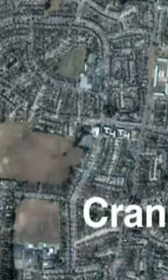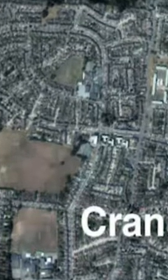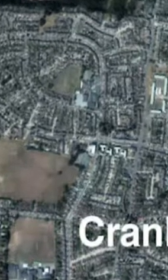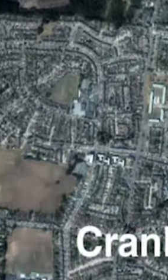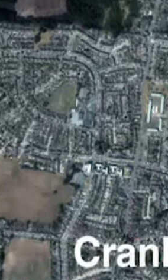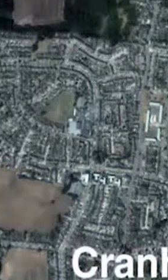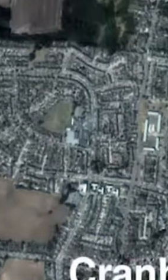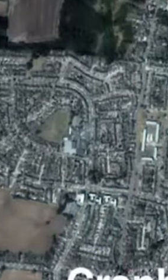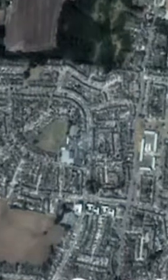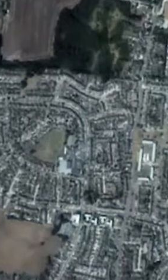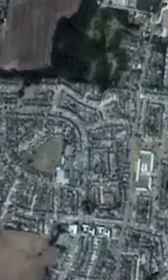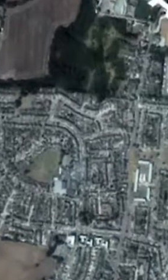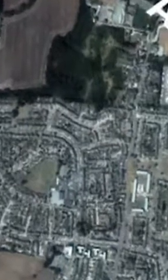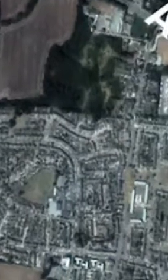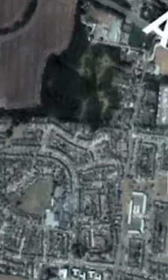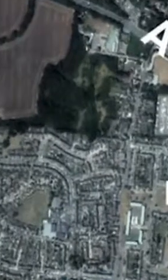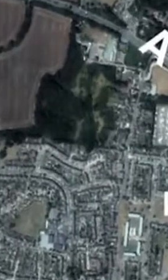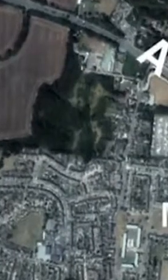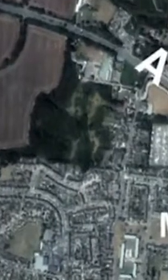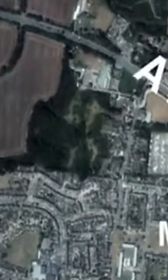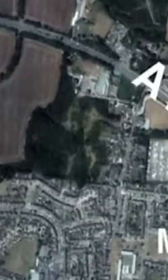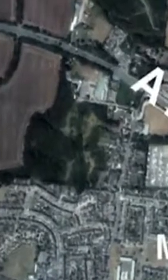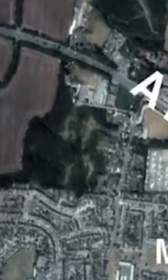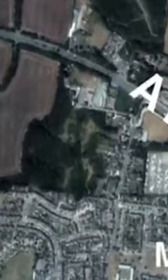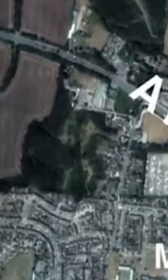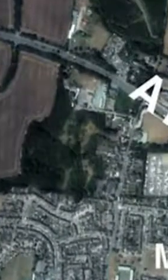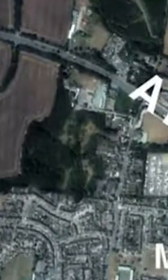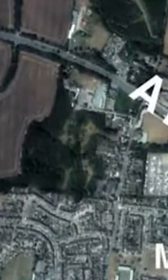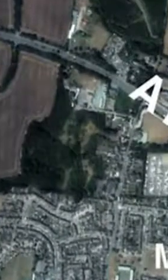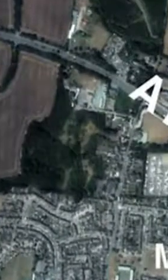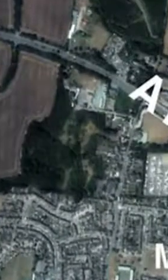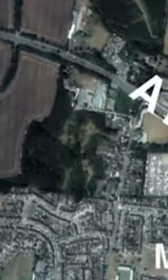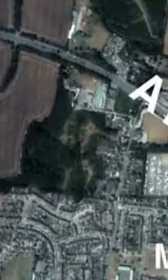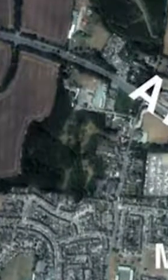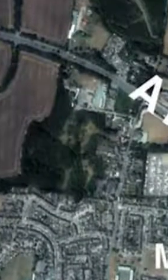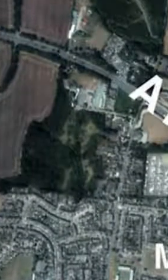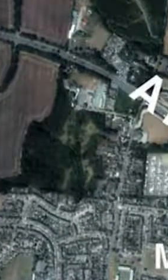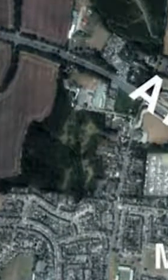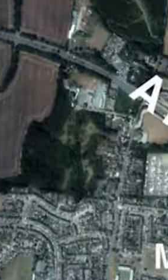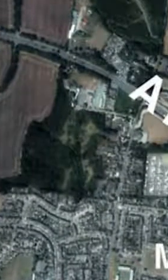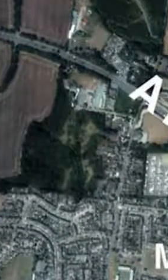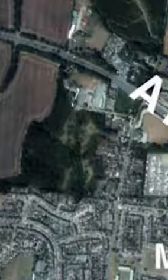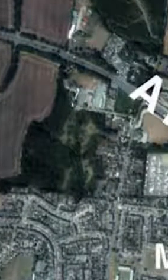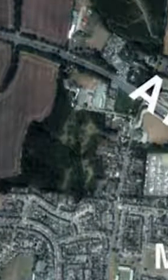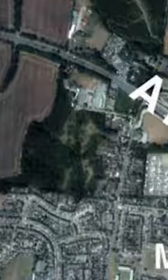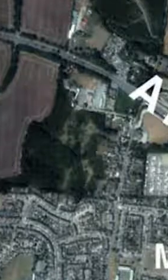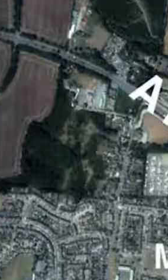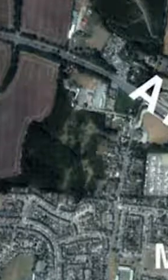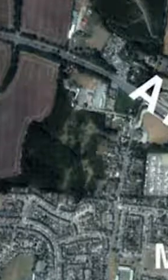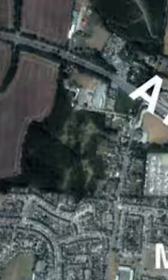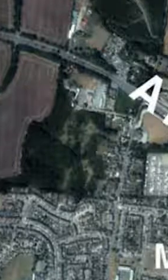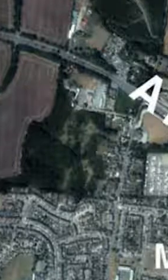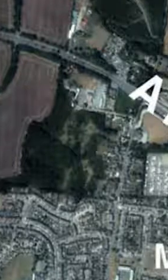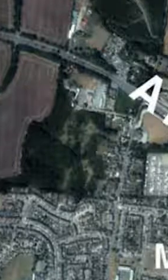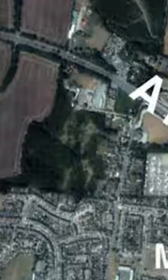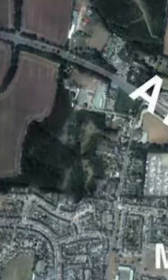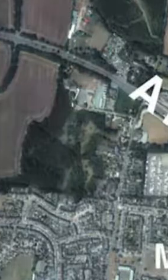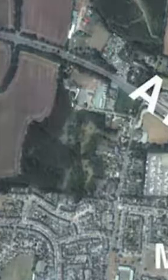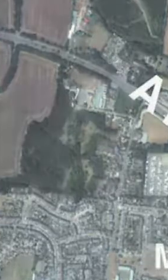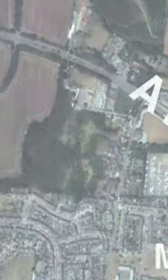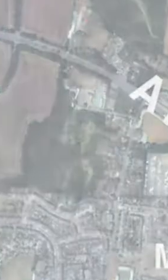exploring solutions to maintain connectivity over the A127 and propose a new footbridge which would link the existing